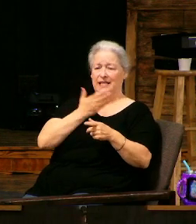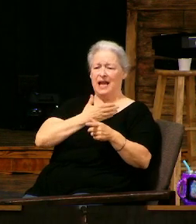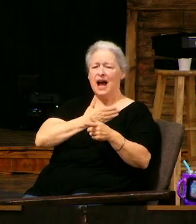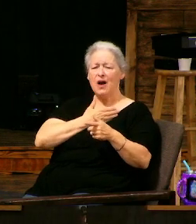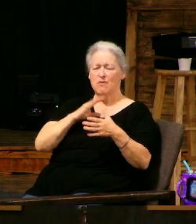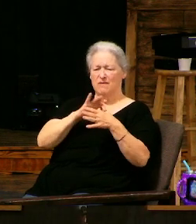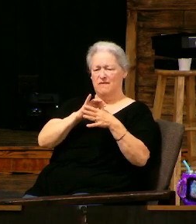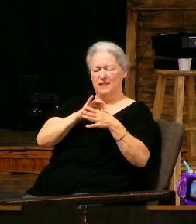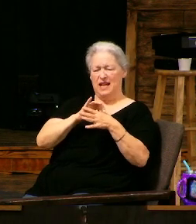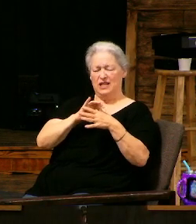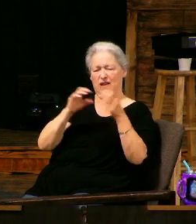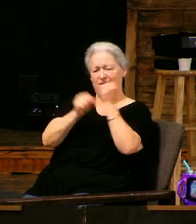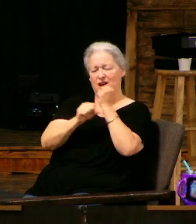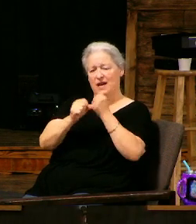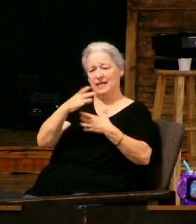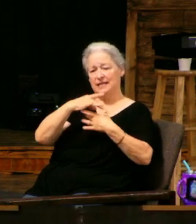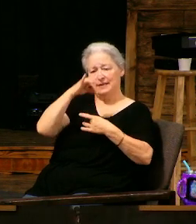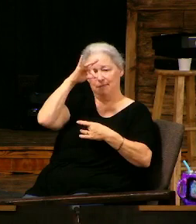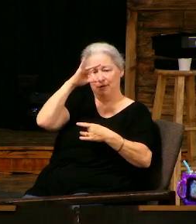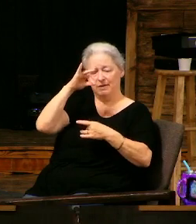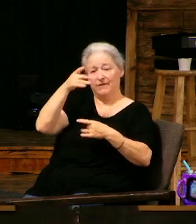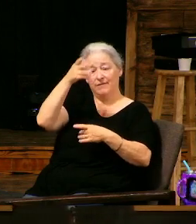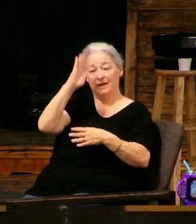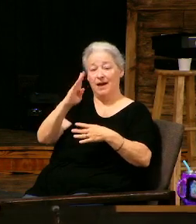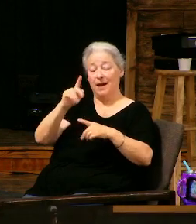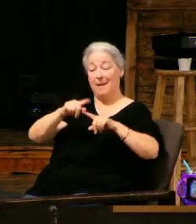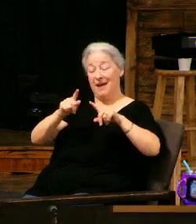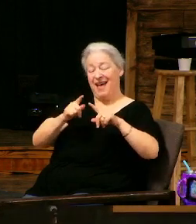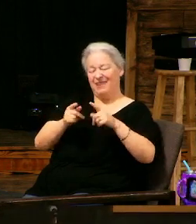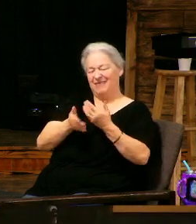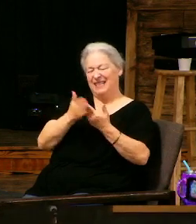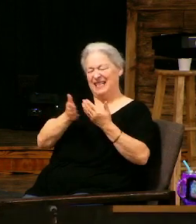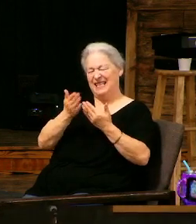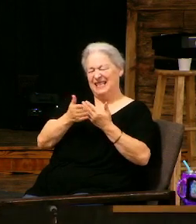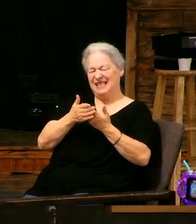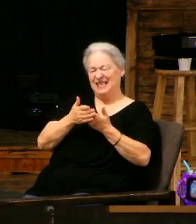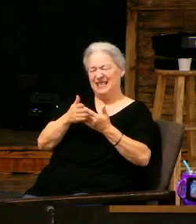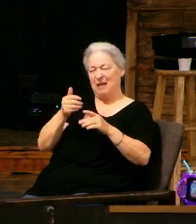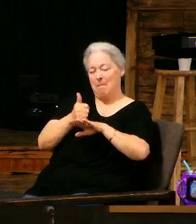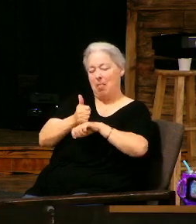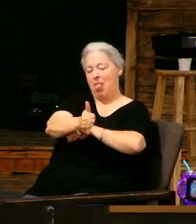God. And yet it's easy to just blame it on him. Well, Satan attacked me.